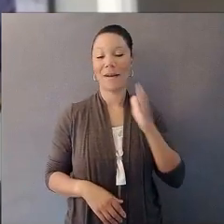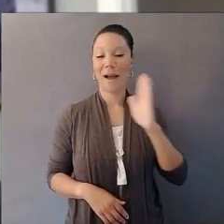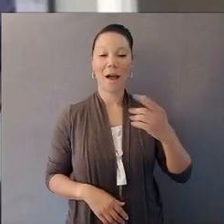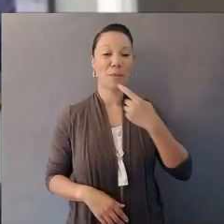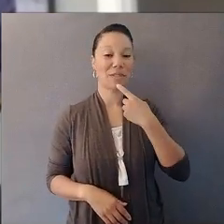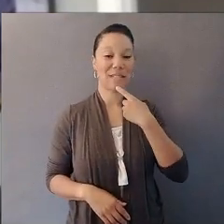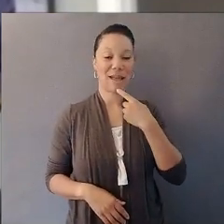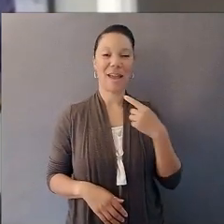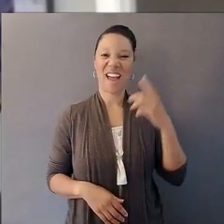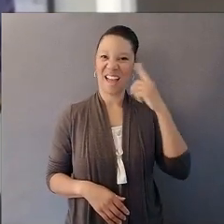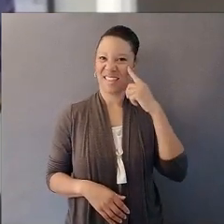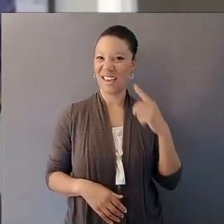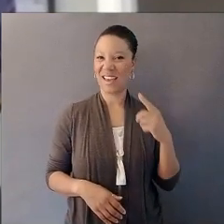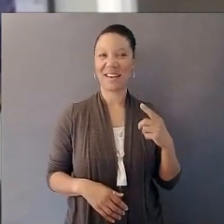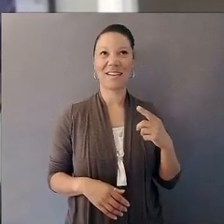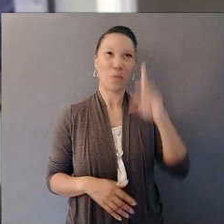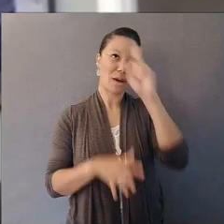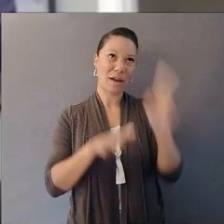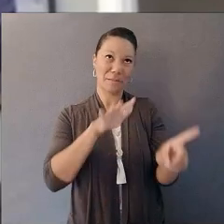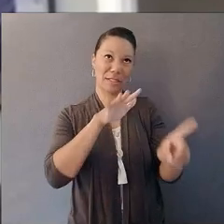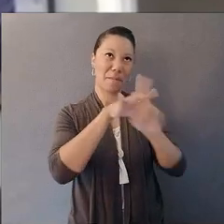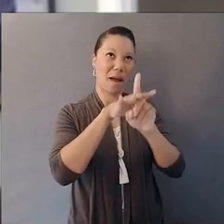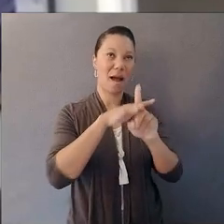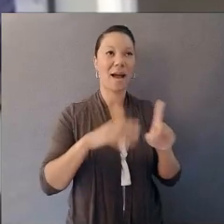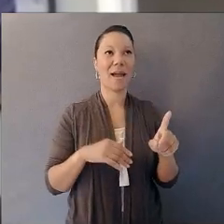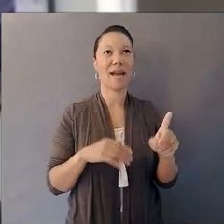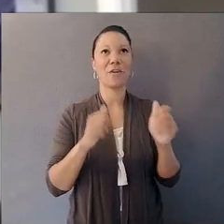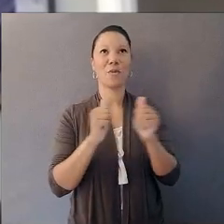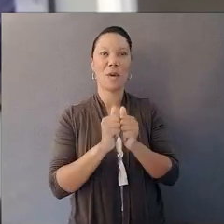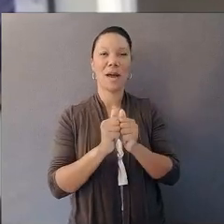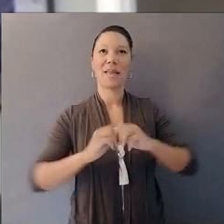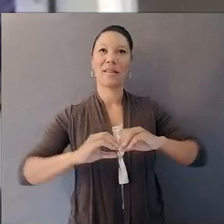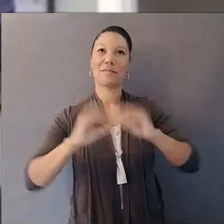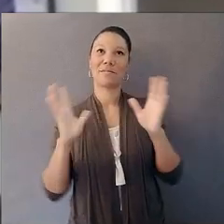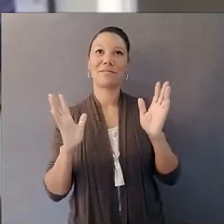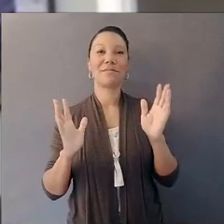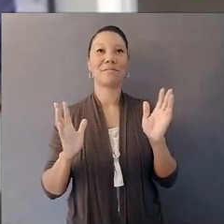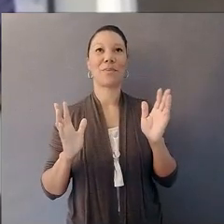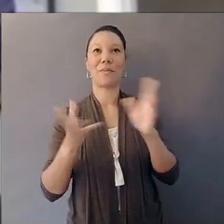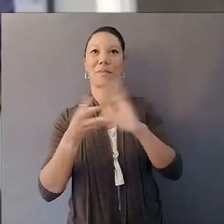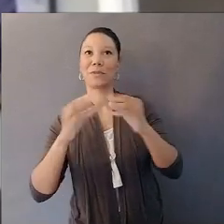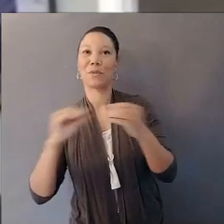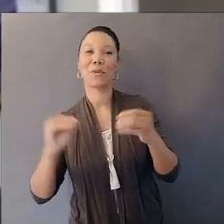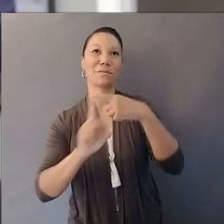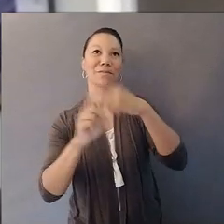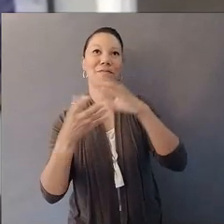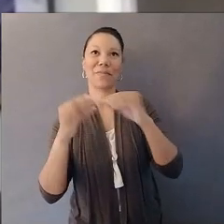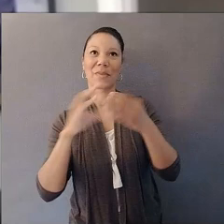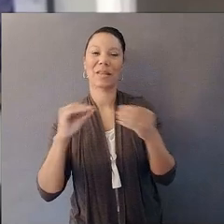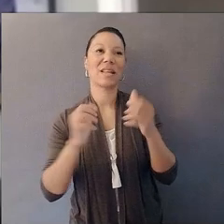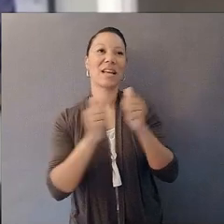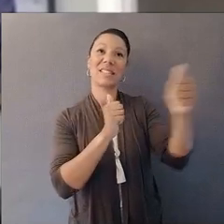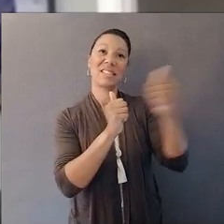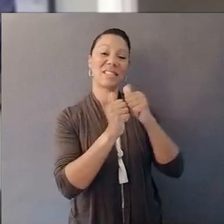think that a lot of the things that come up to my mind as like highlights or bright spots are moments when, even though we've been doing distance learning and I haven't seen most